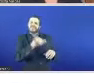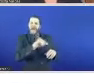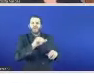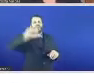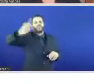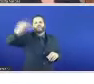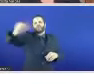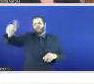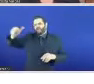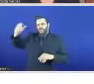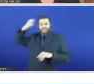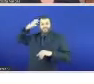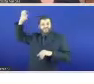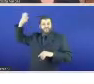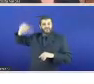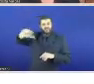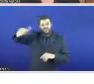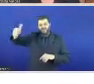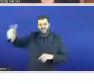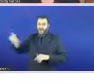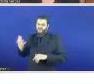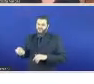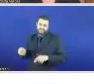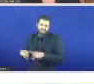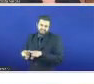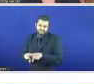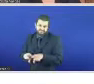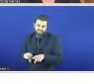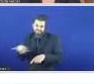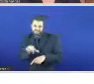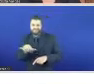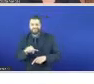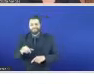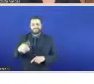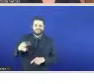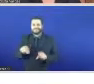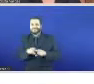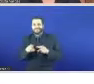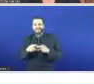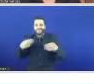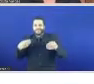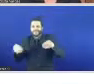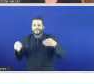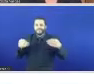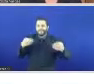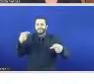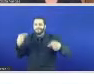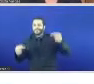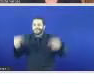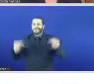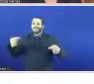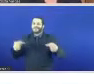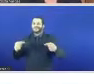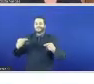of minorities, sexual minorities, racial minorities, migrants, people who are coming from other